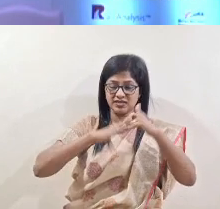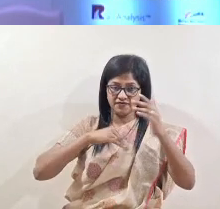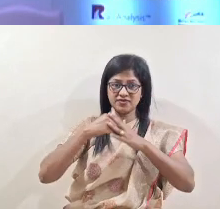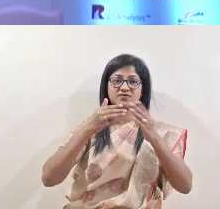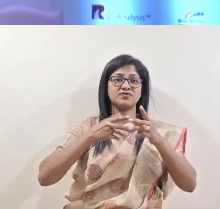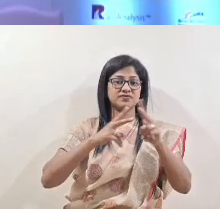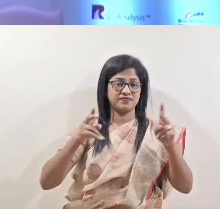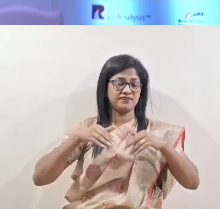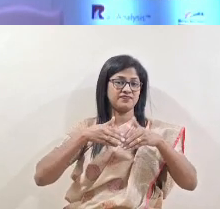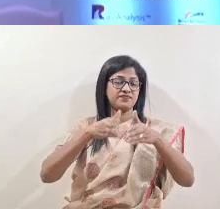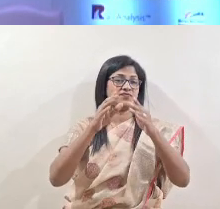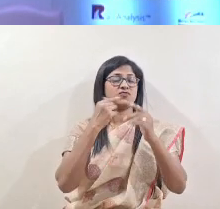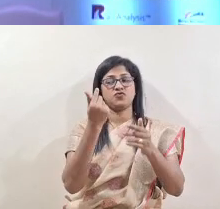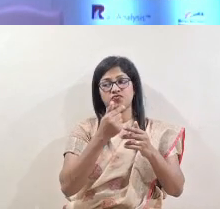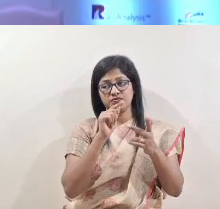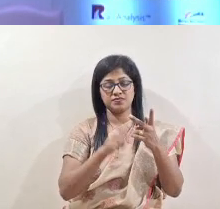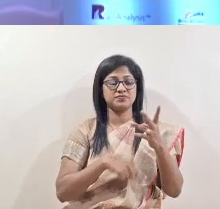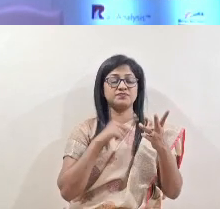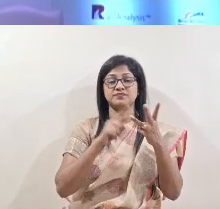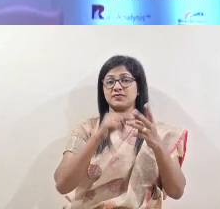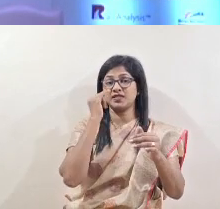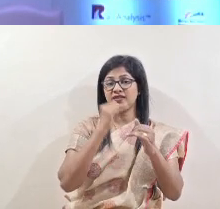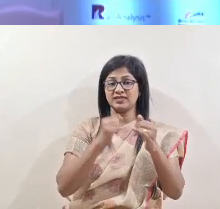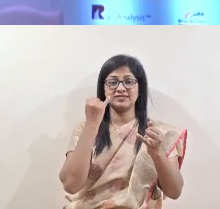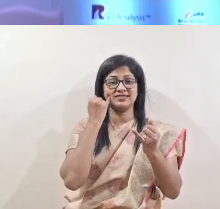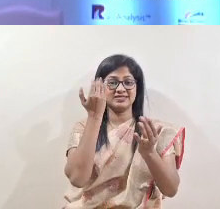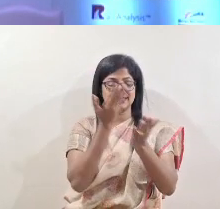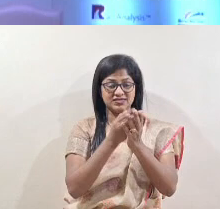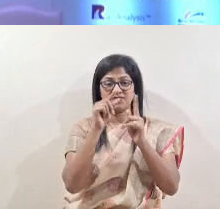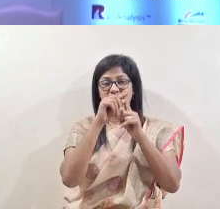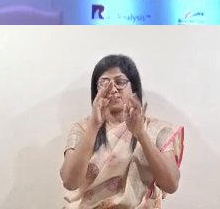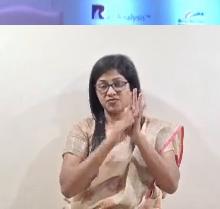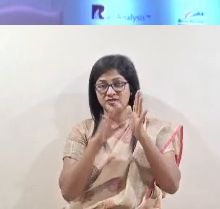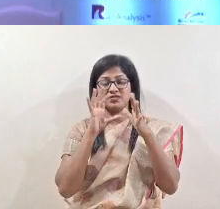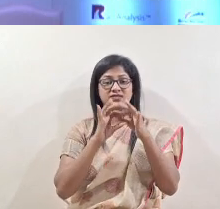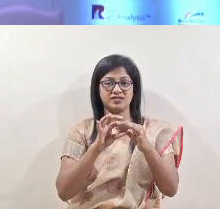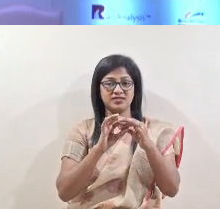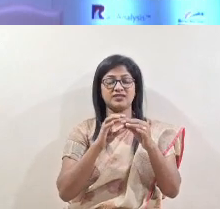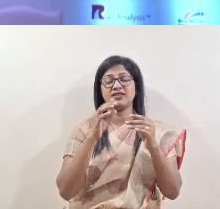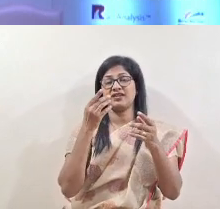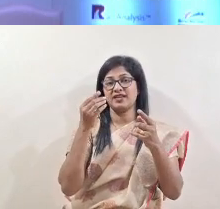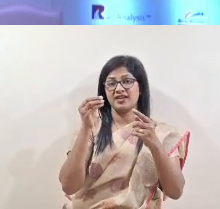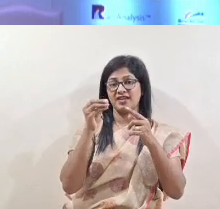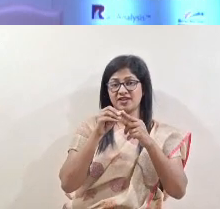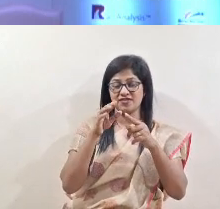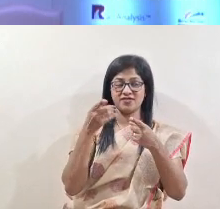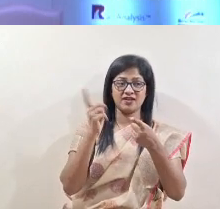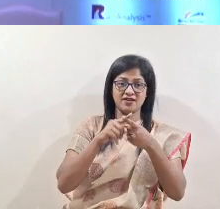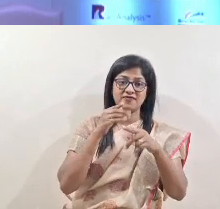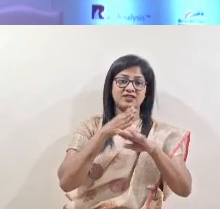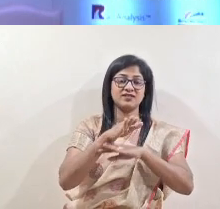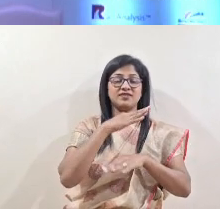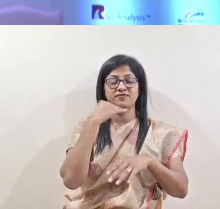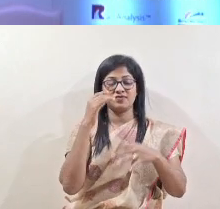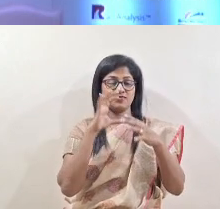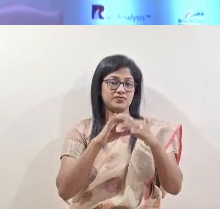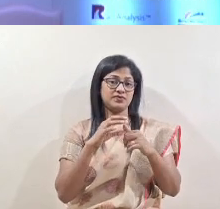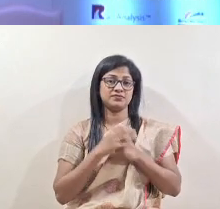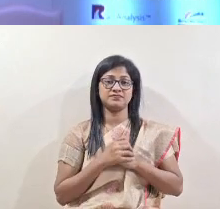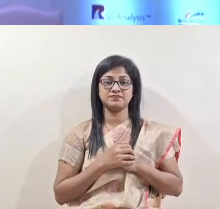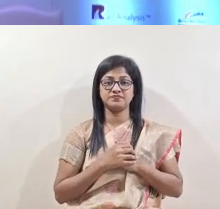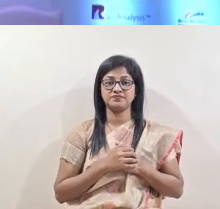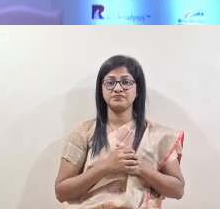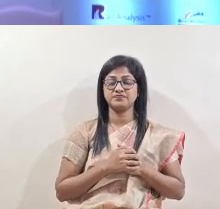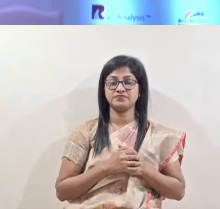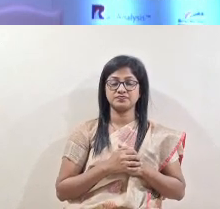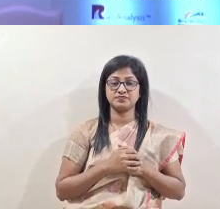involving VRUs. And at last, we suggested certain policy implications based on the influence of the factors on the fatal VRU crashes. So